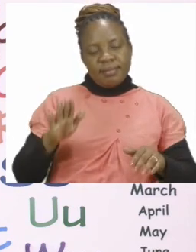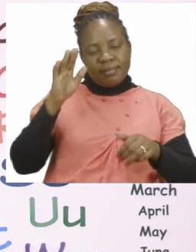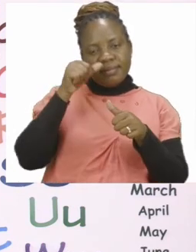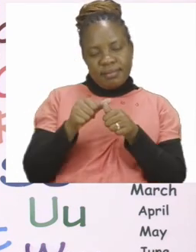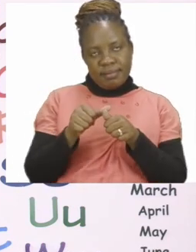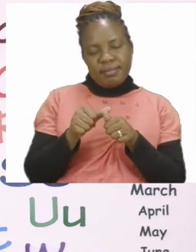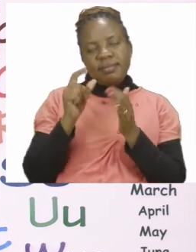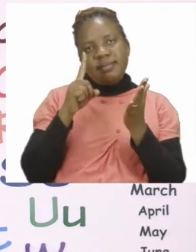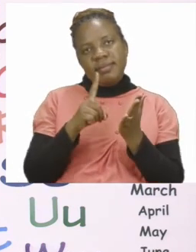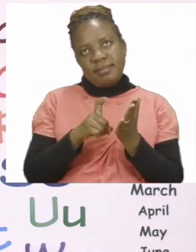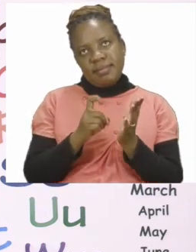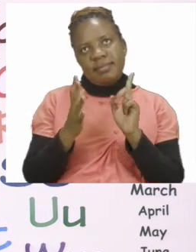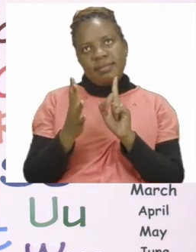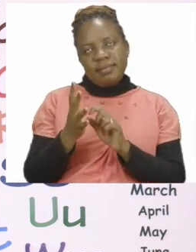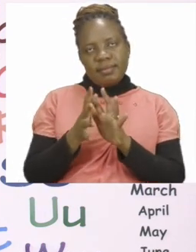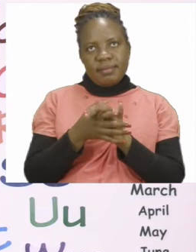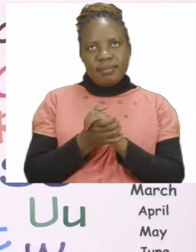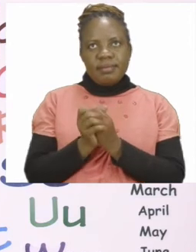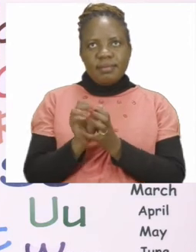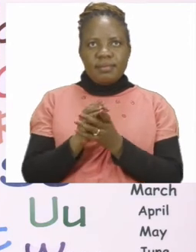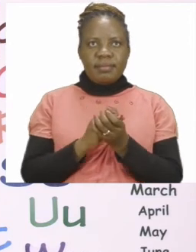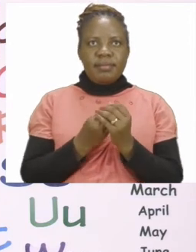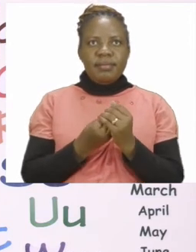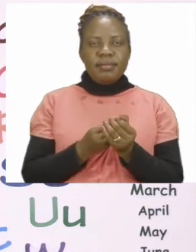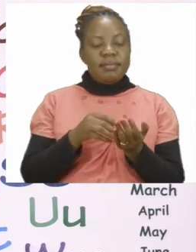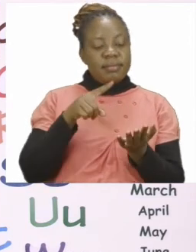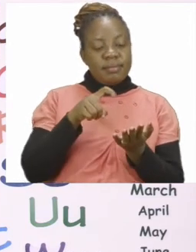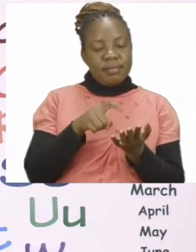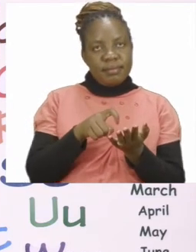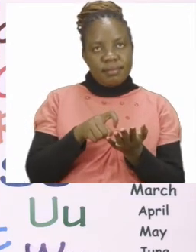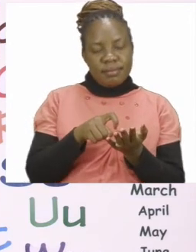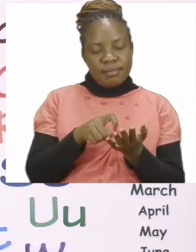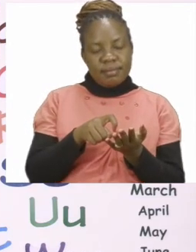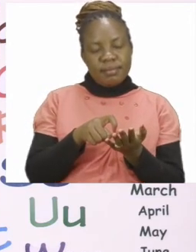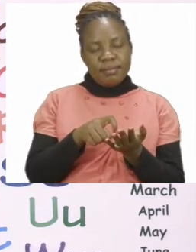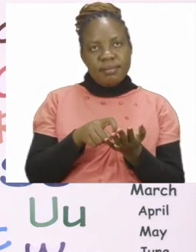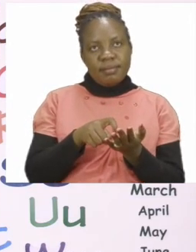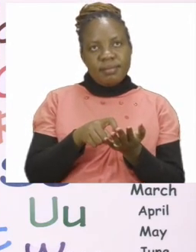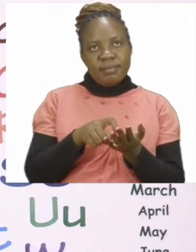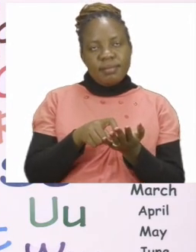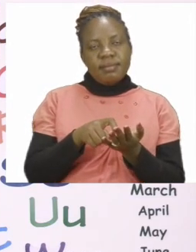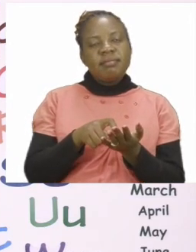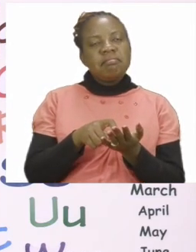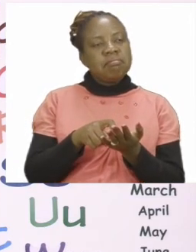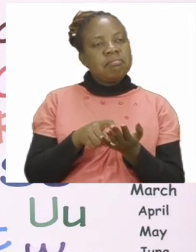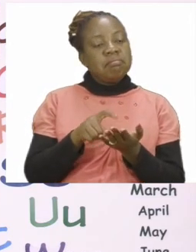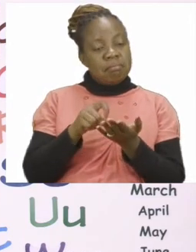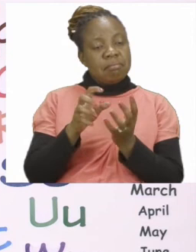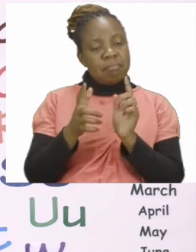to sanitize. So remember everyone, sanitizing keeps our hands